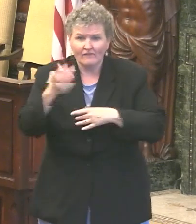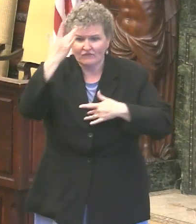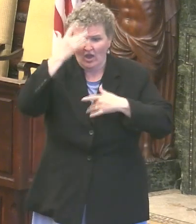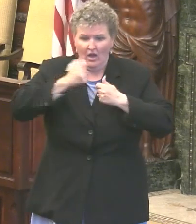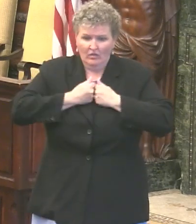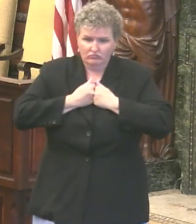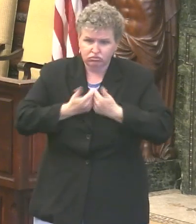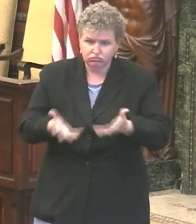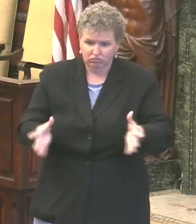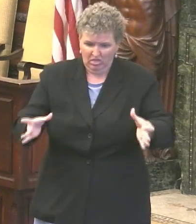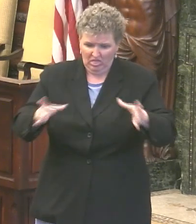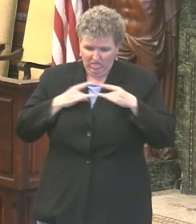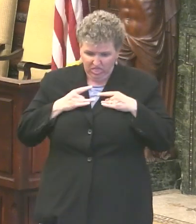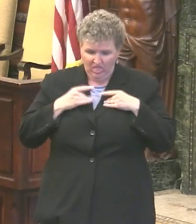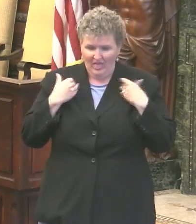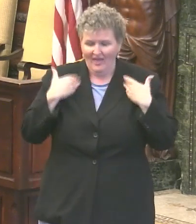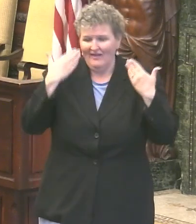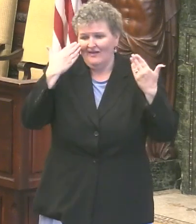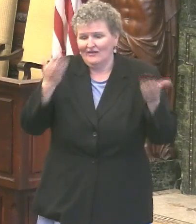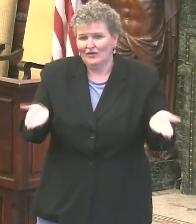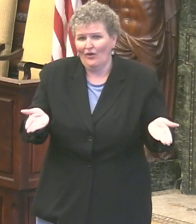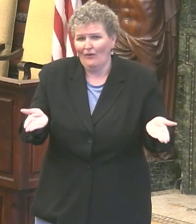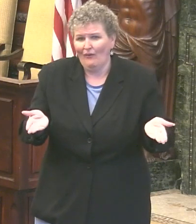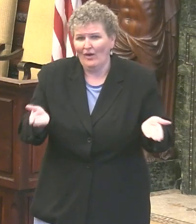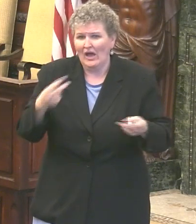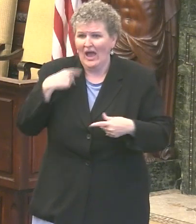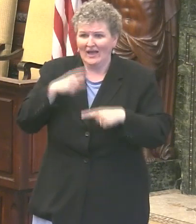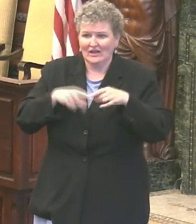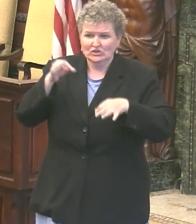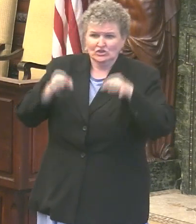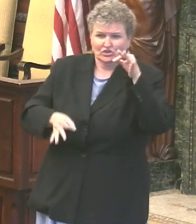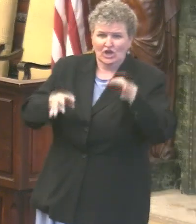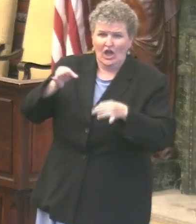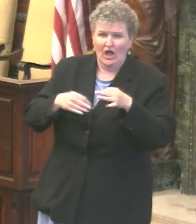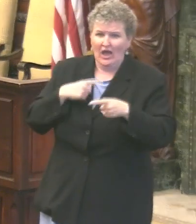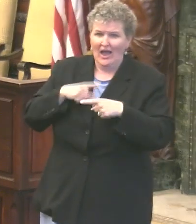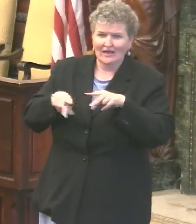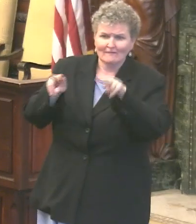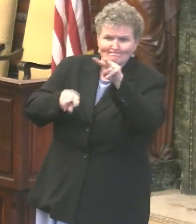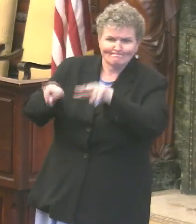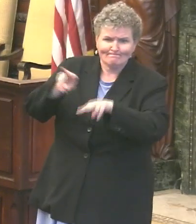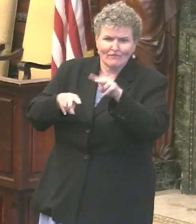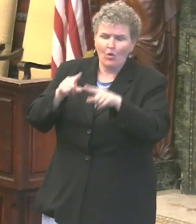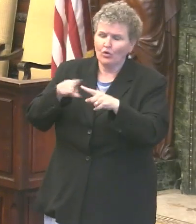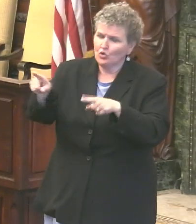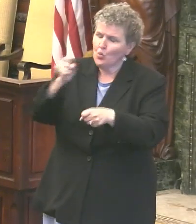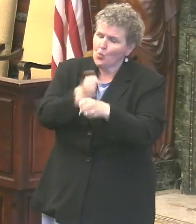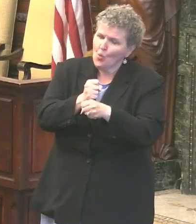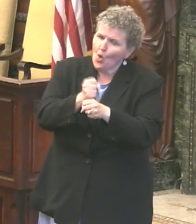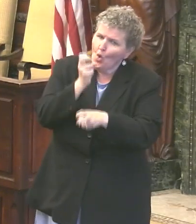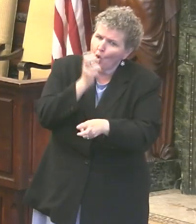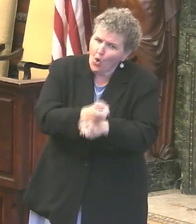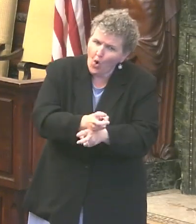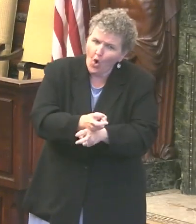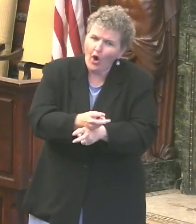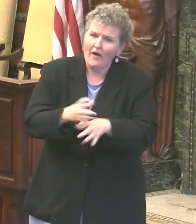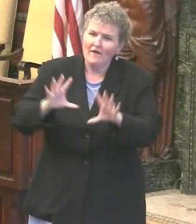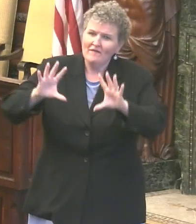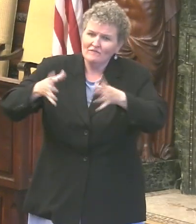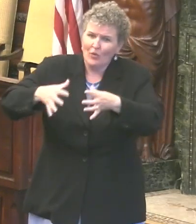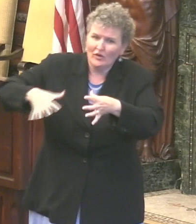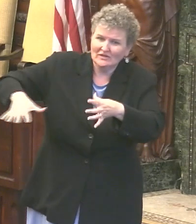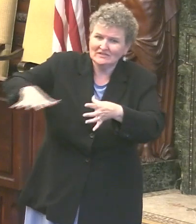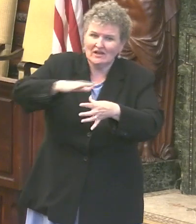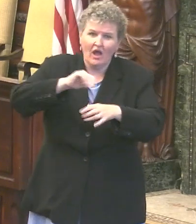And I'm not the one who judge, to judge. They've been working hard, and we're supplementing the workforce when attendance falls